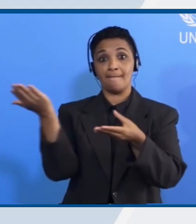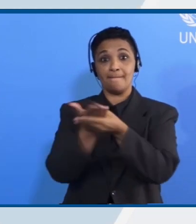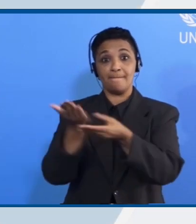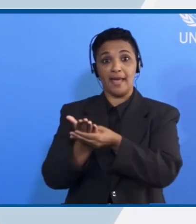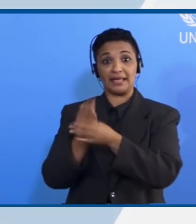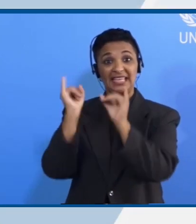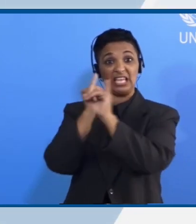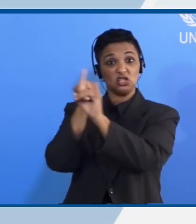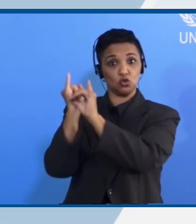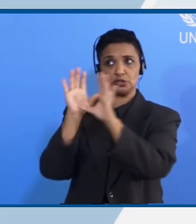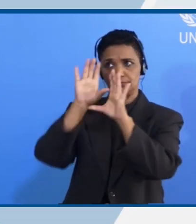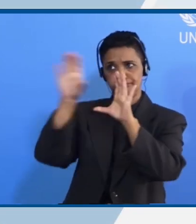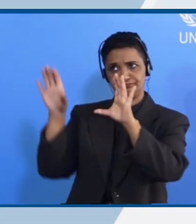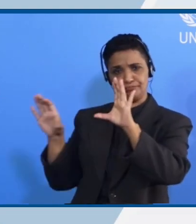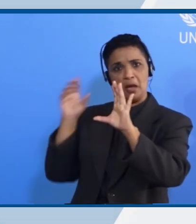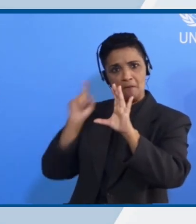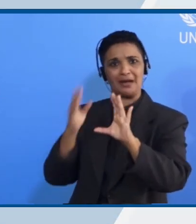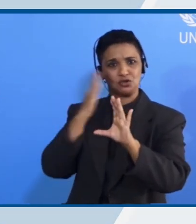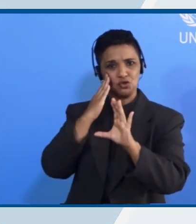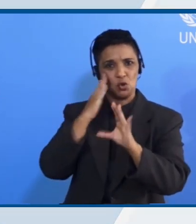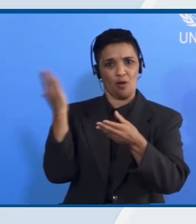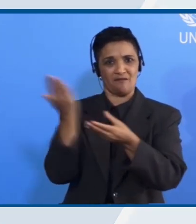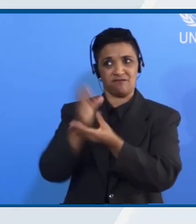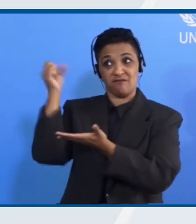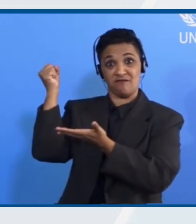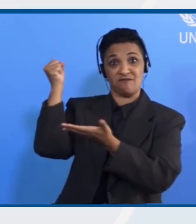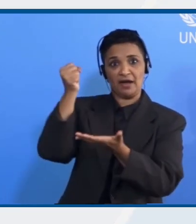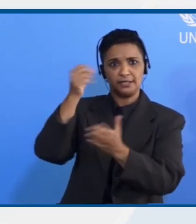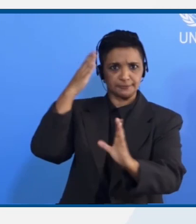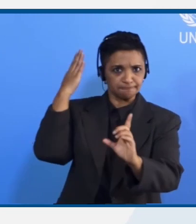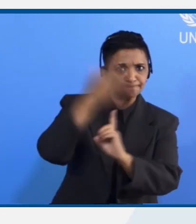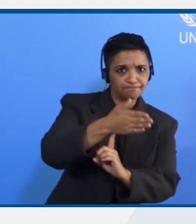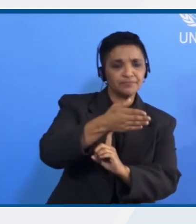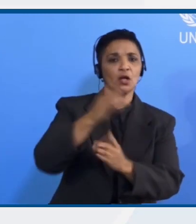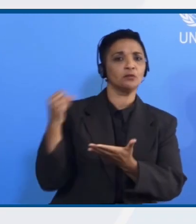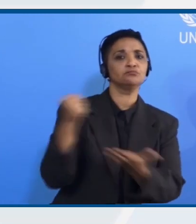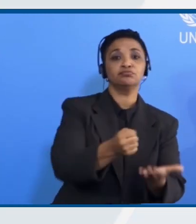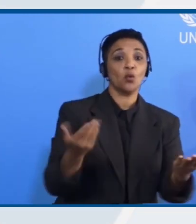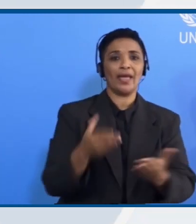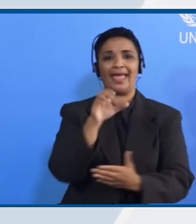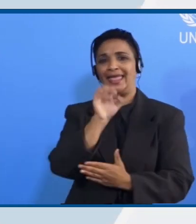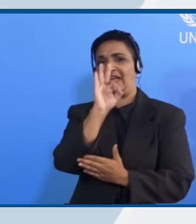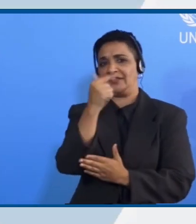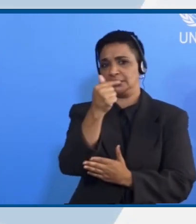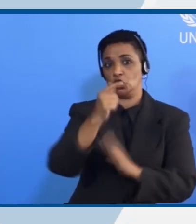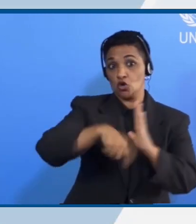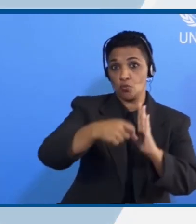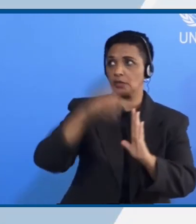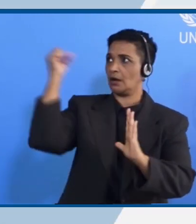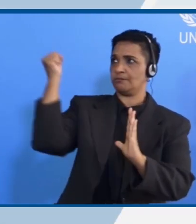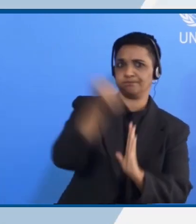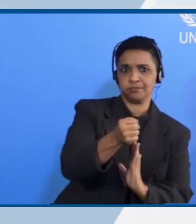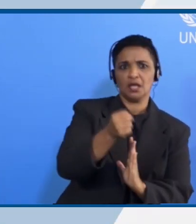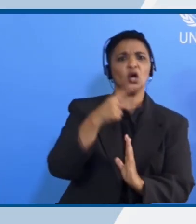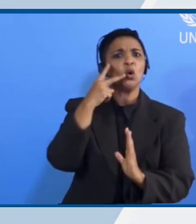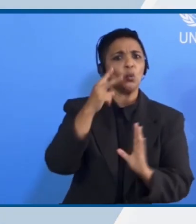financial institutions to have a certain portfolio of finance going towards ESG projects. But when we looked deeper into what was